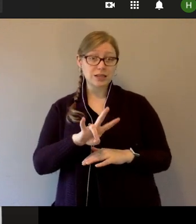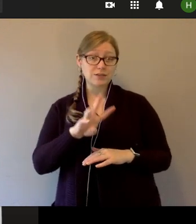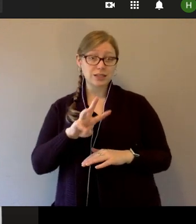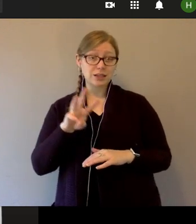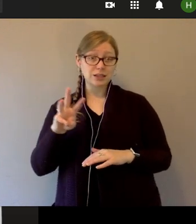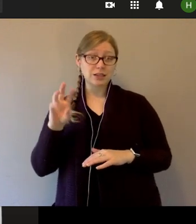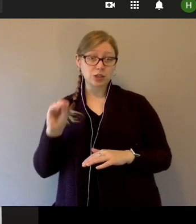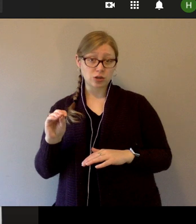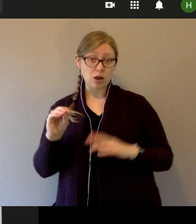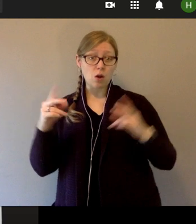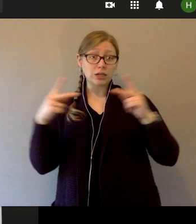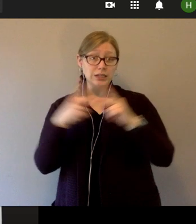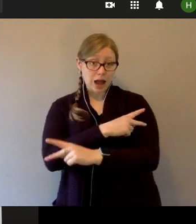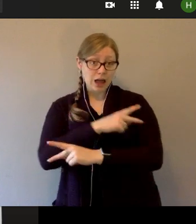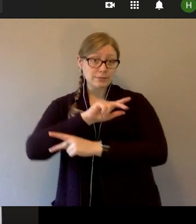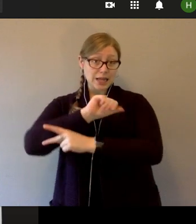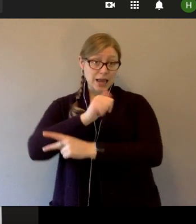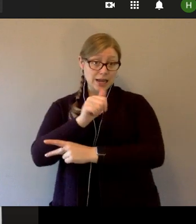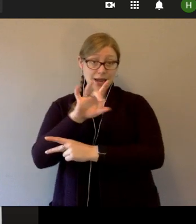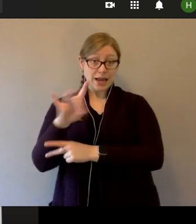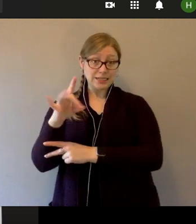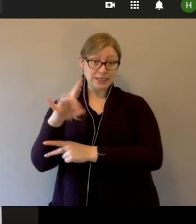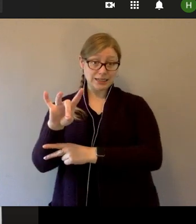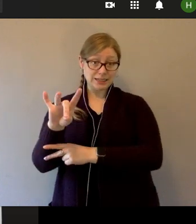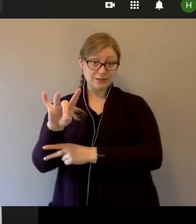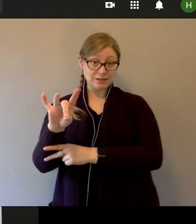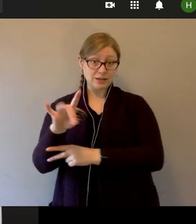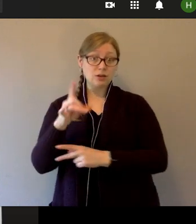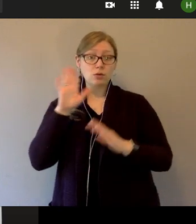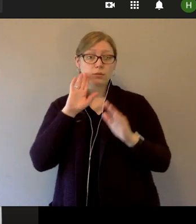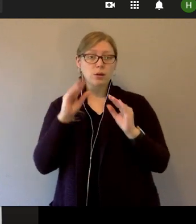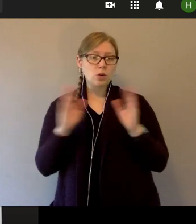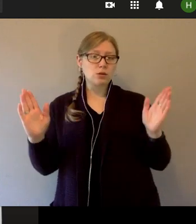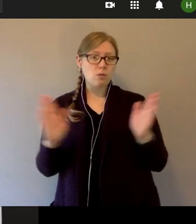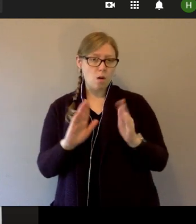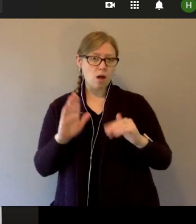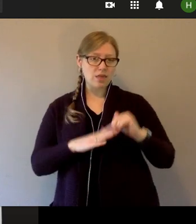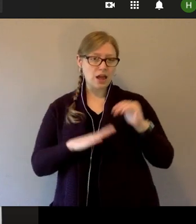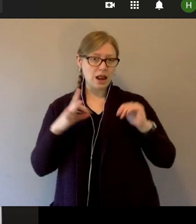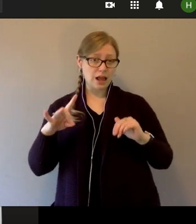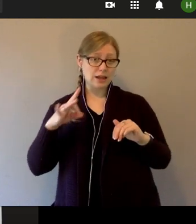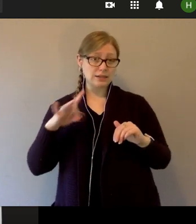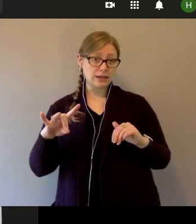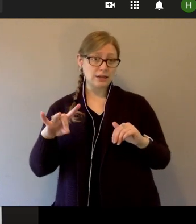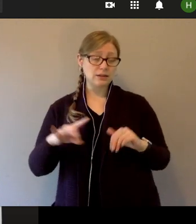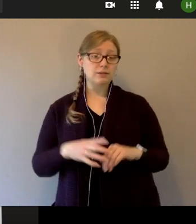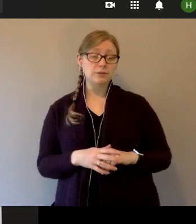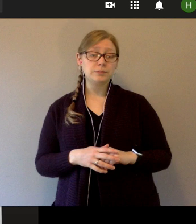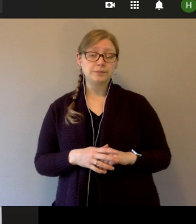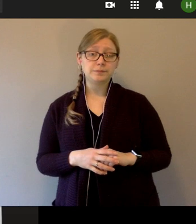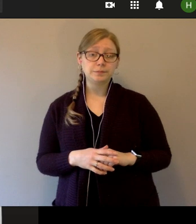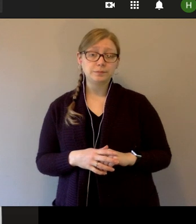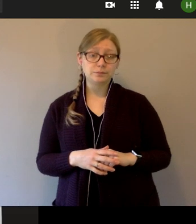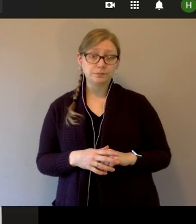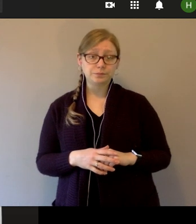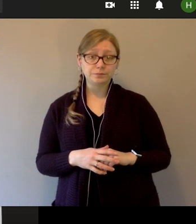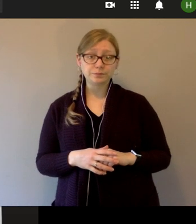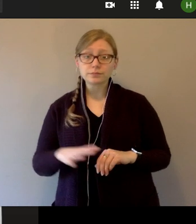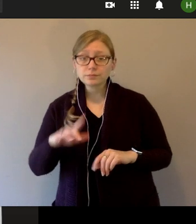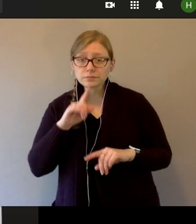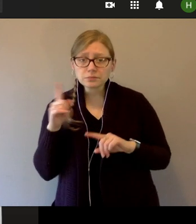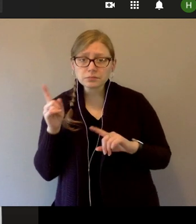0.7660 times 18. So it's going to be smaller than 18 will be our answer. And that comes out to